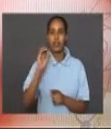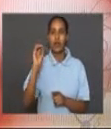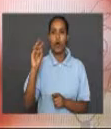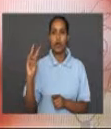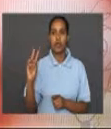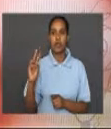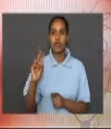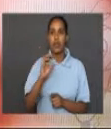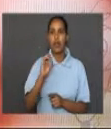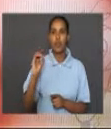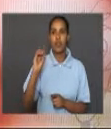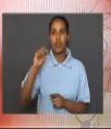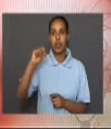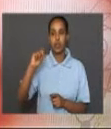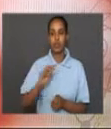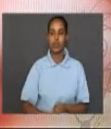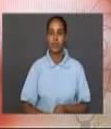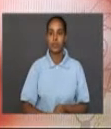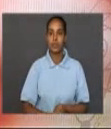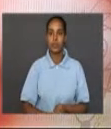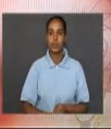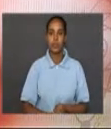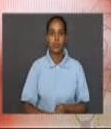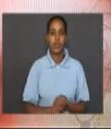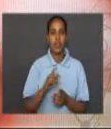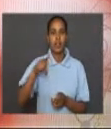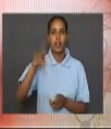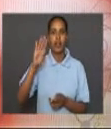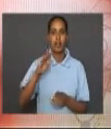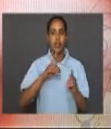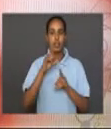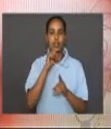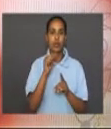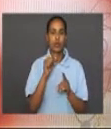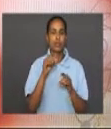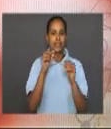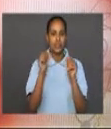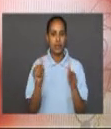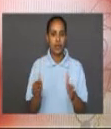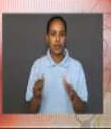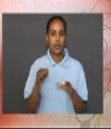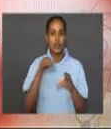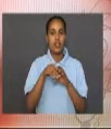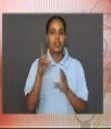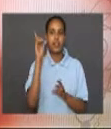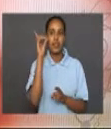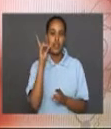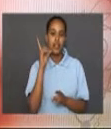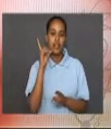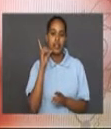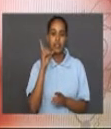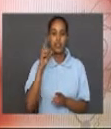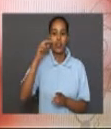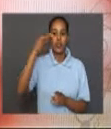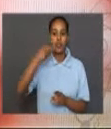lessons. But how is lead extracted from galena?